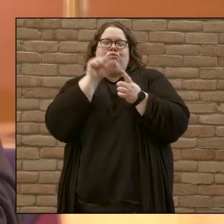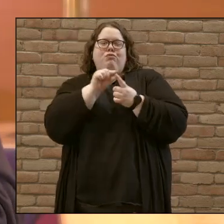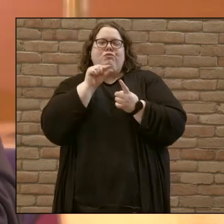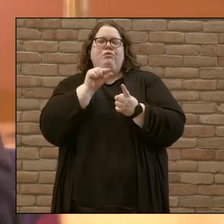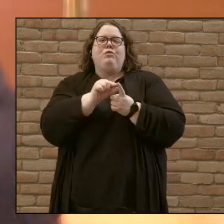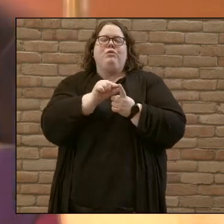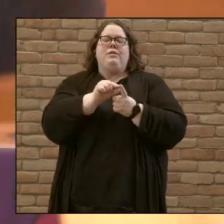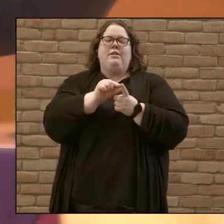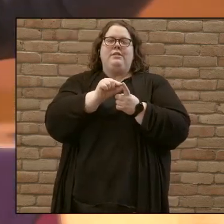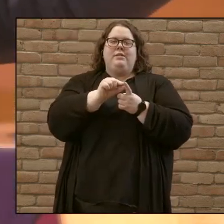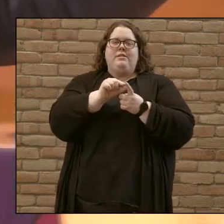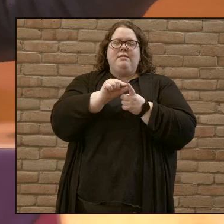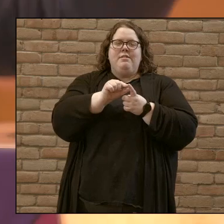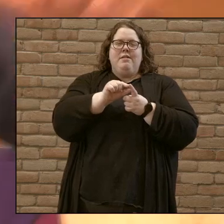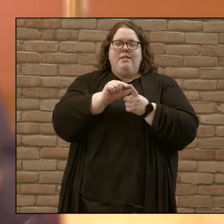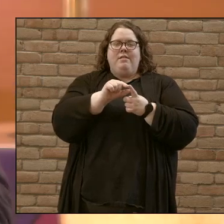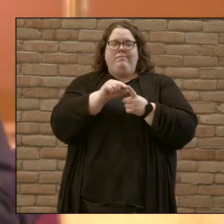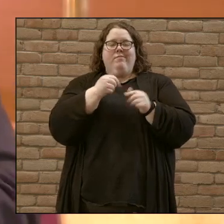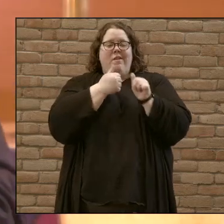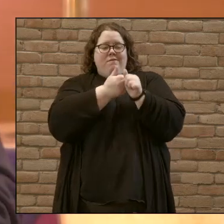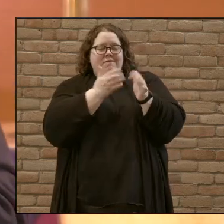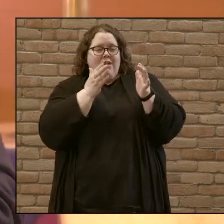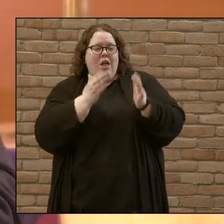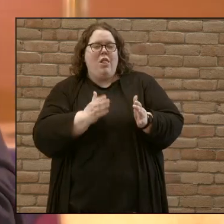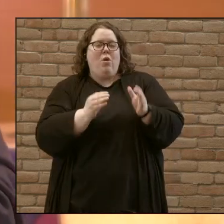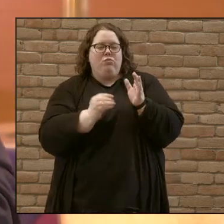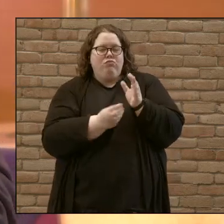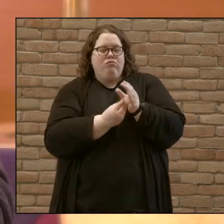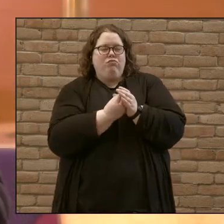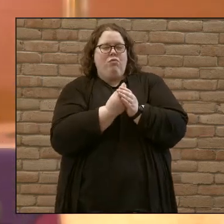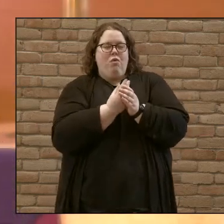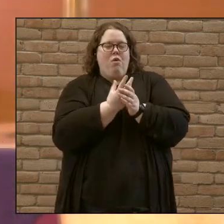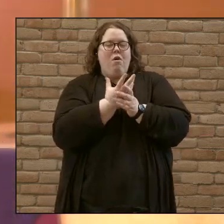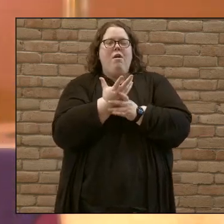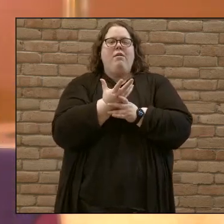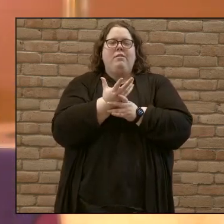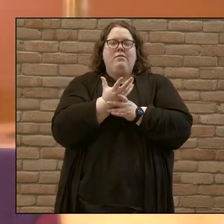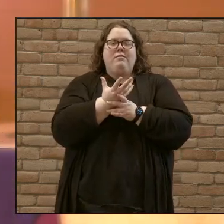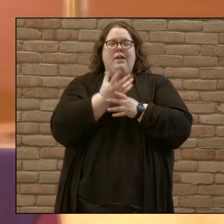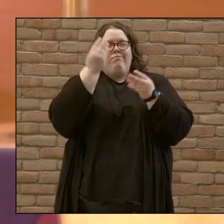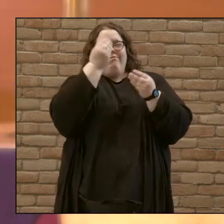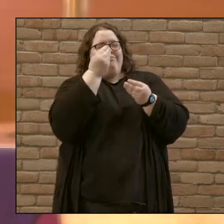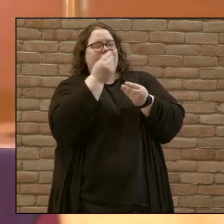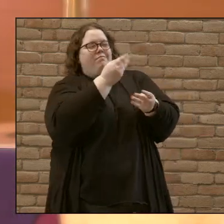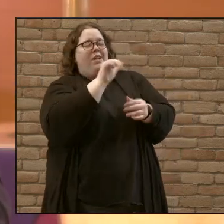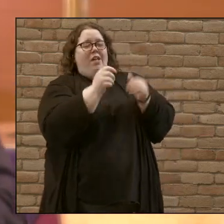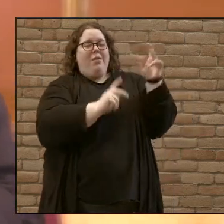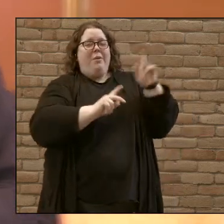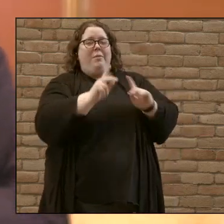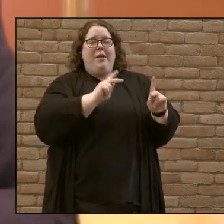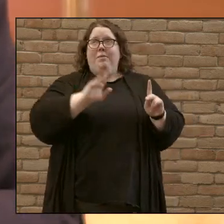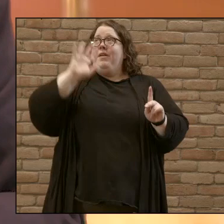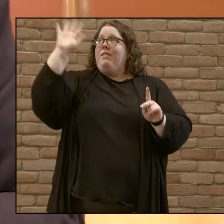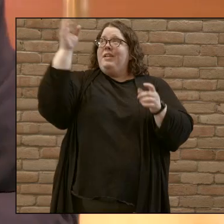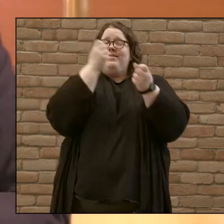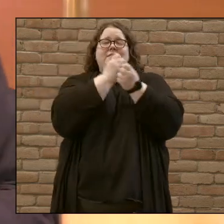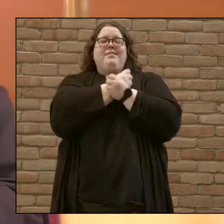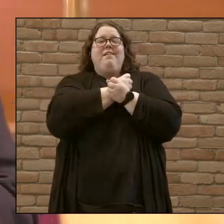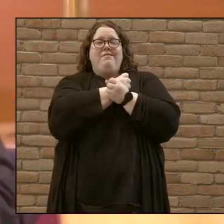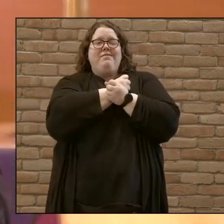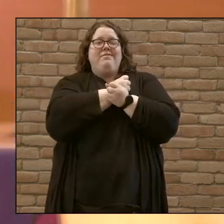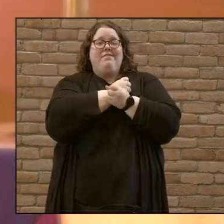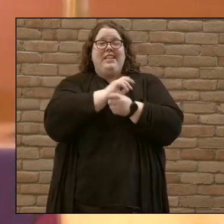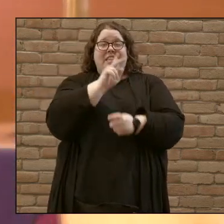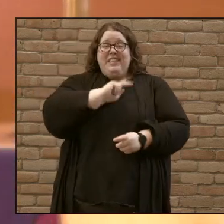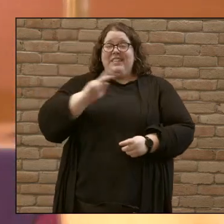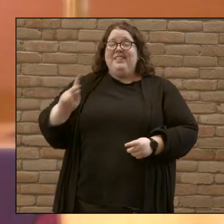as disciples so that others would know of the love of God as well, that their King has come